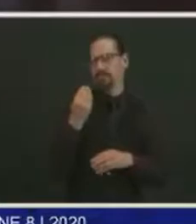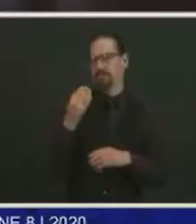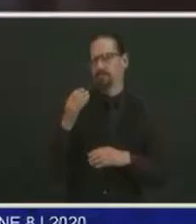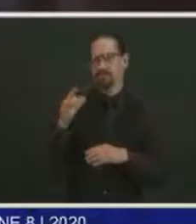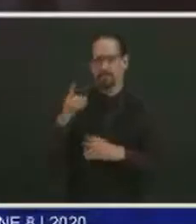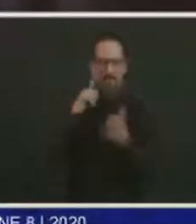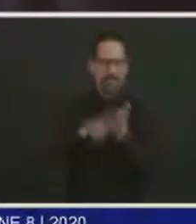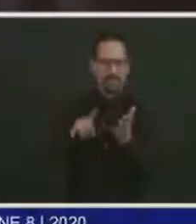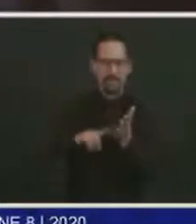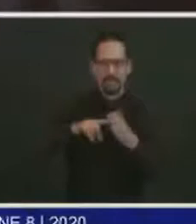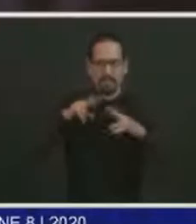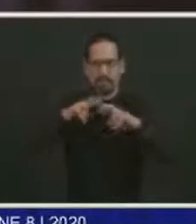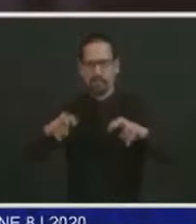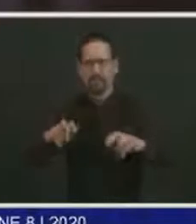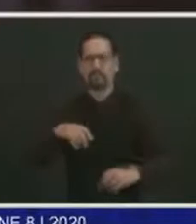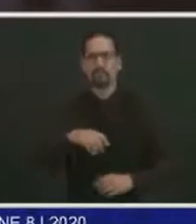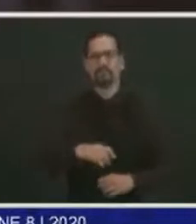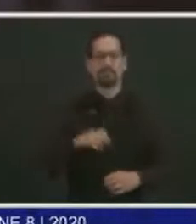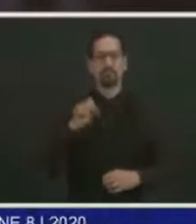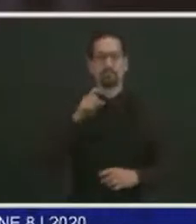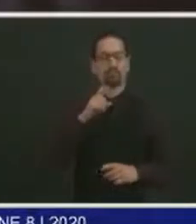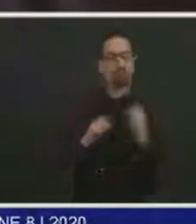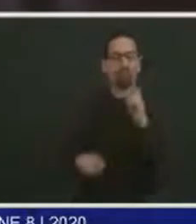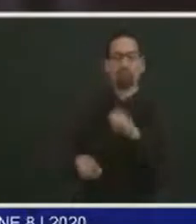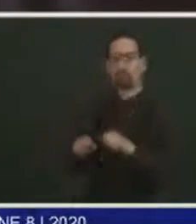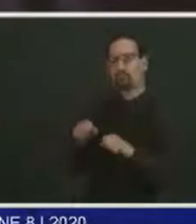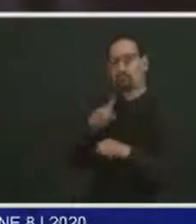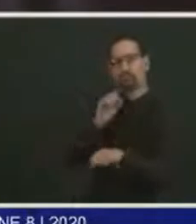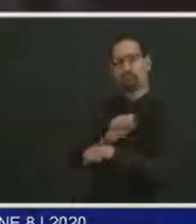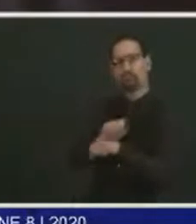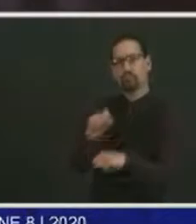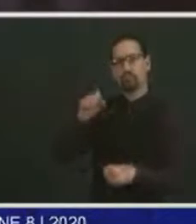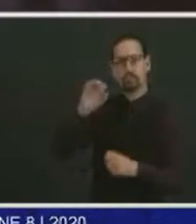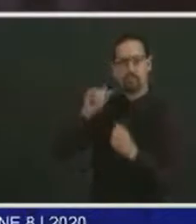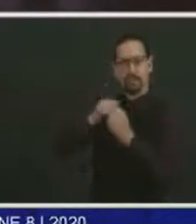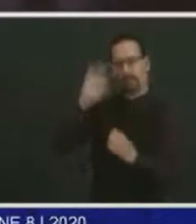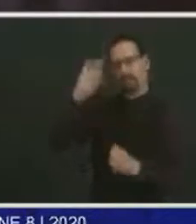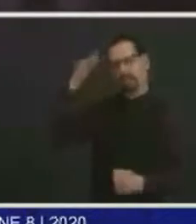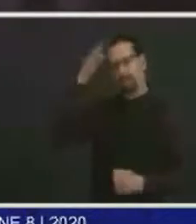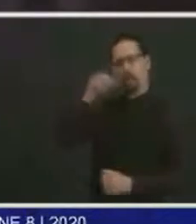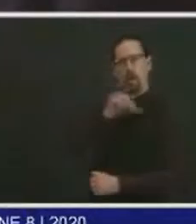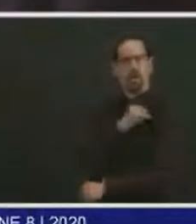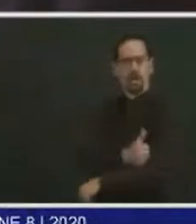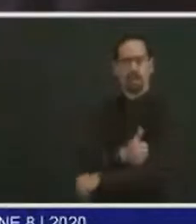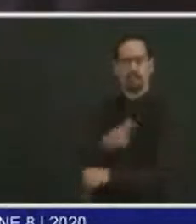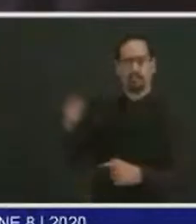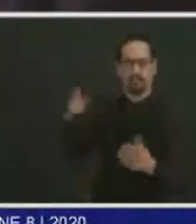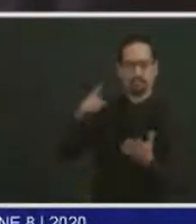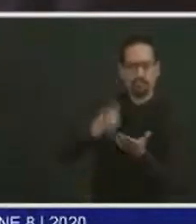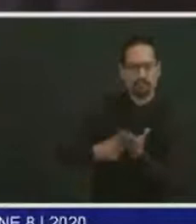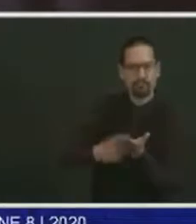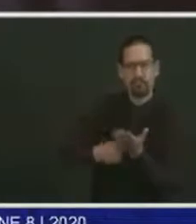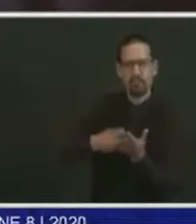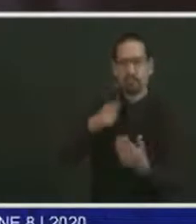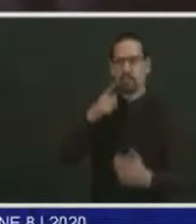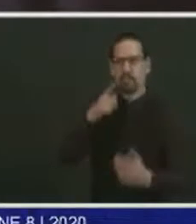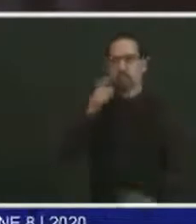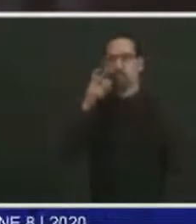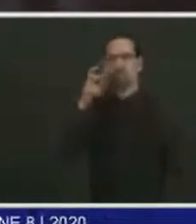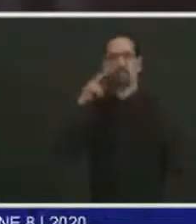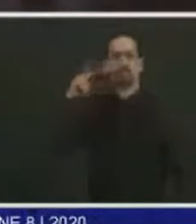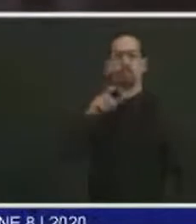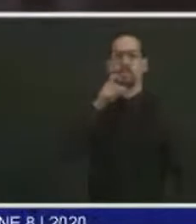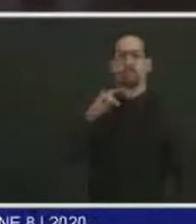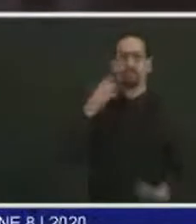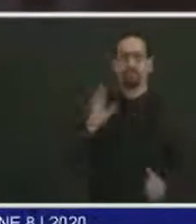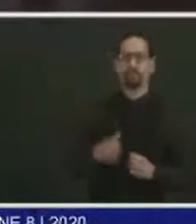day with federal authorities to try to figure out who did it and hold them accountable. We still don't know exactly who did it. but man, we're